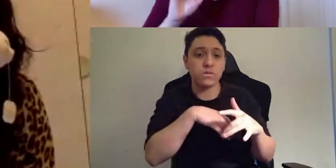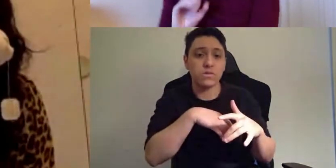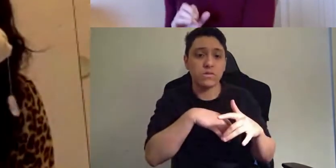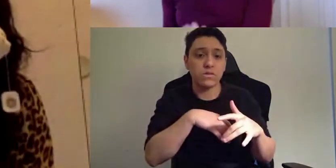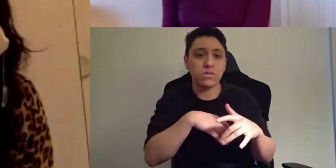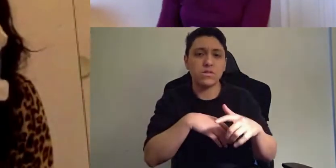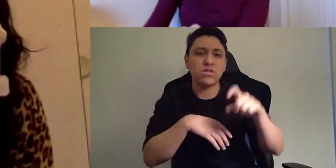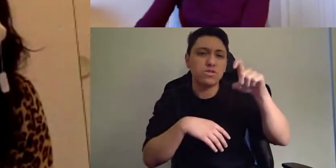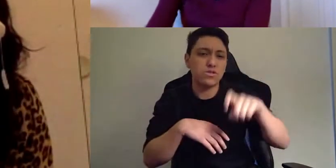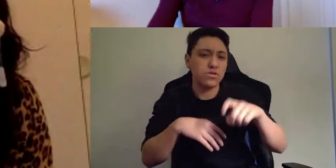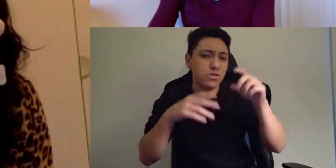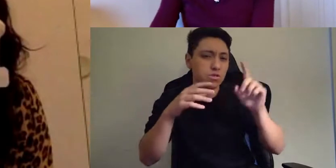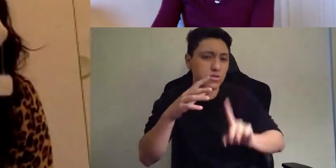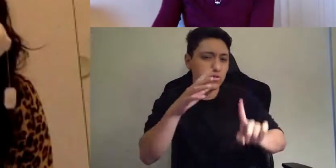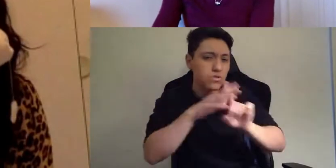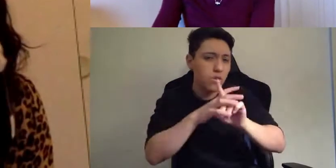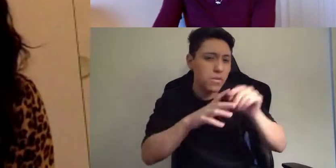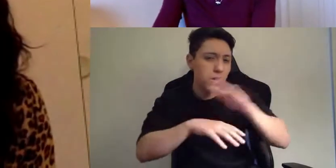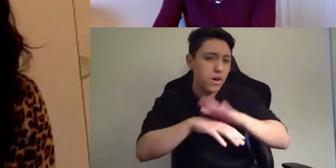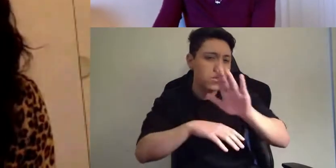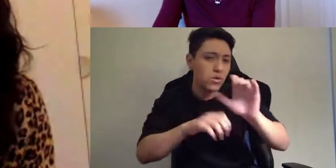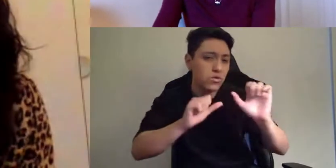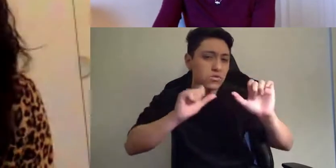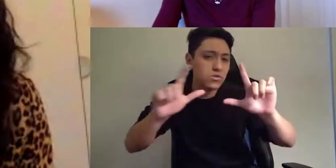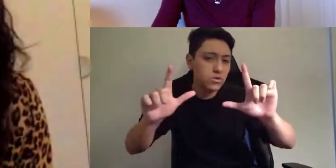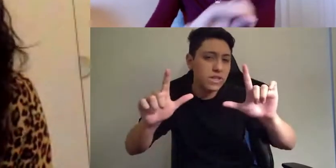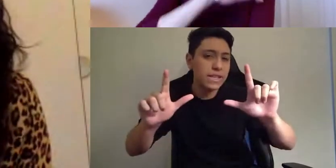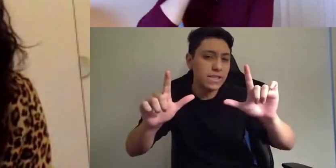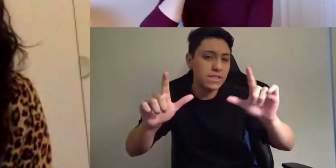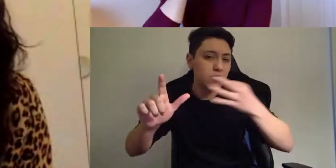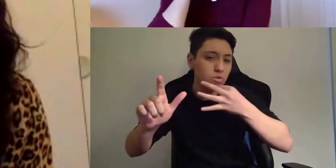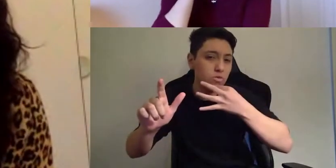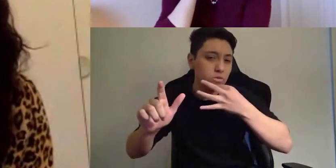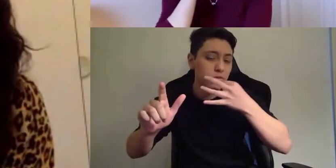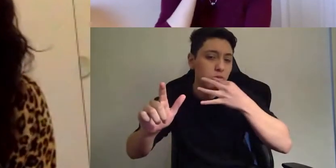They should appear on your screen in just a moment.